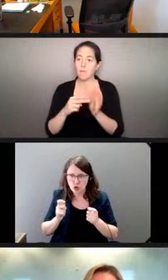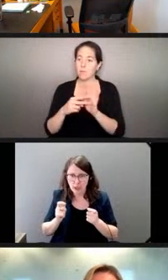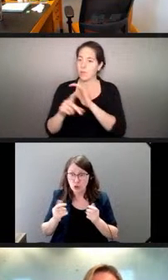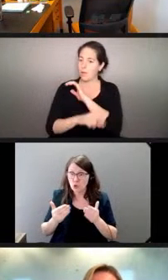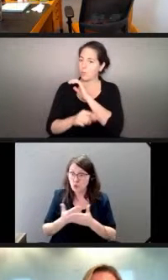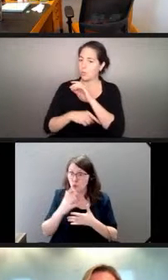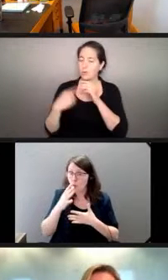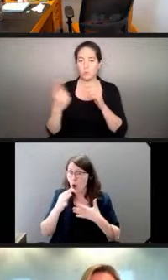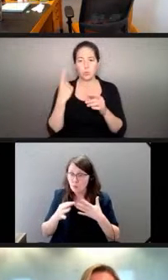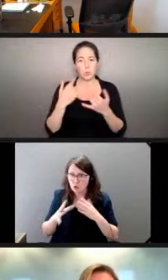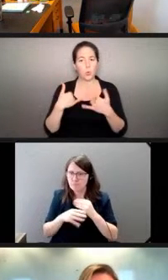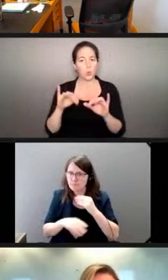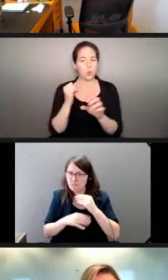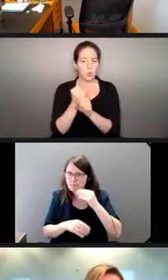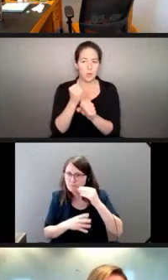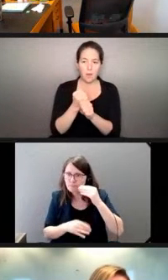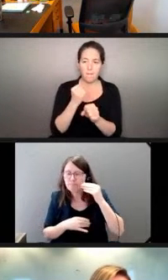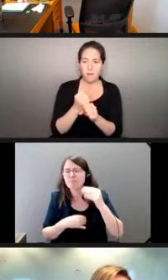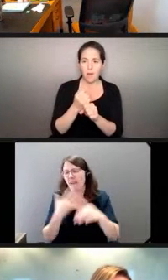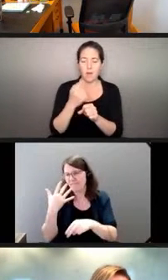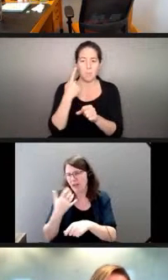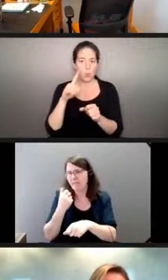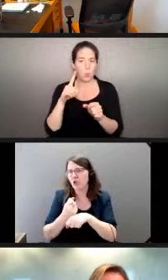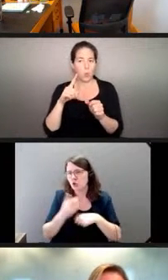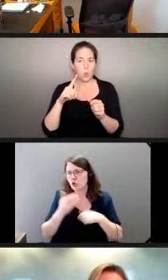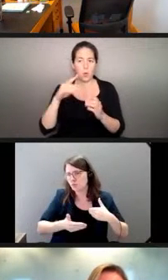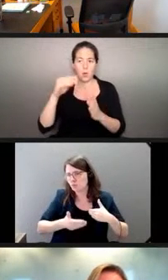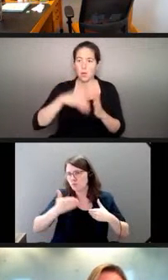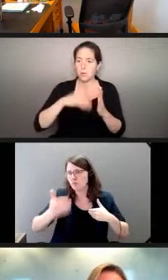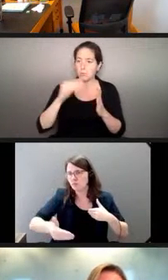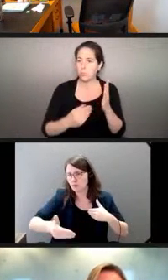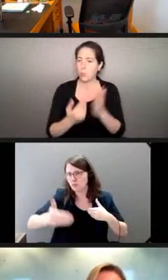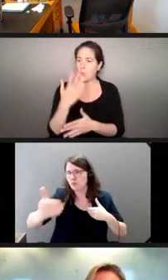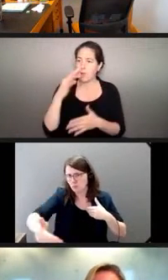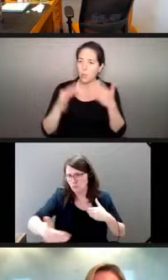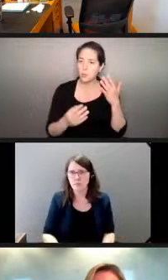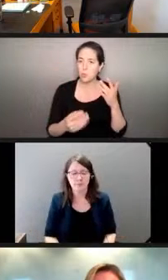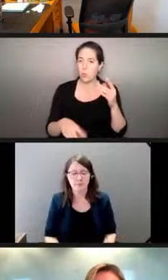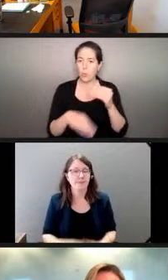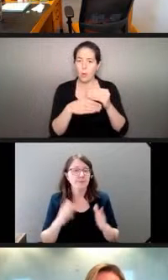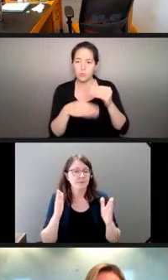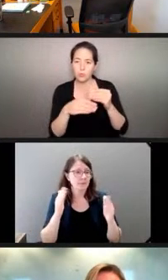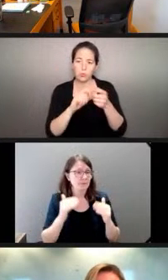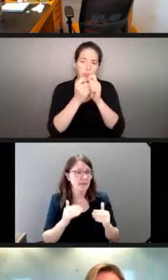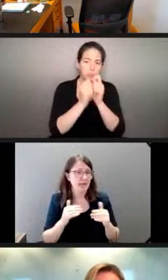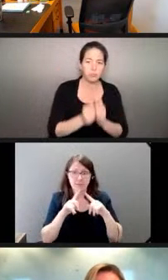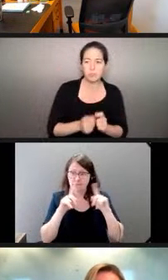refreshed every 5 years. Next slide, please.